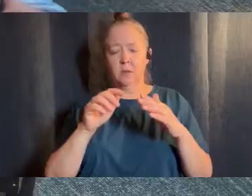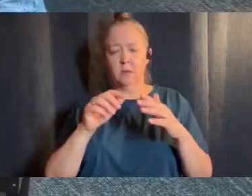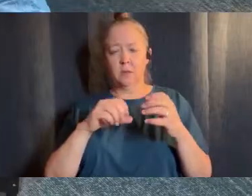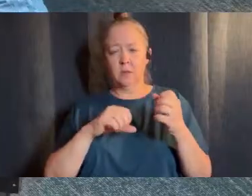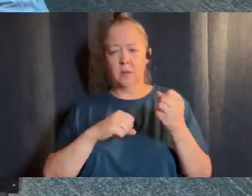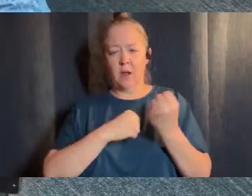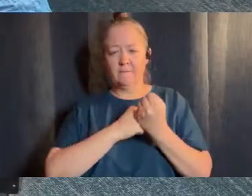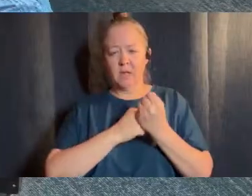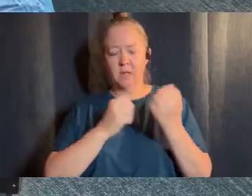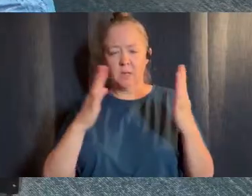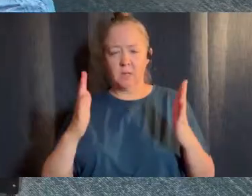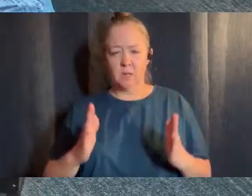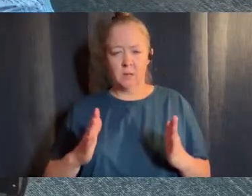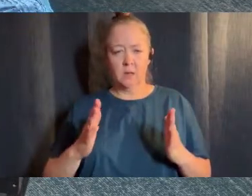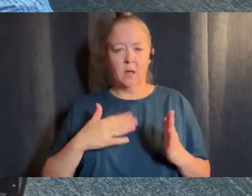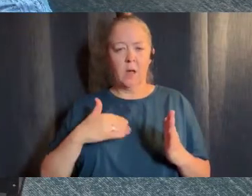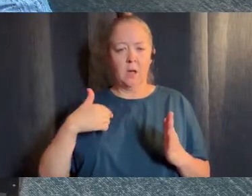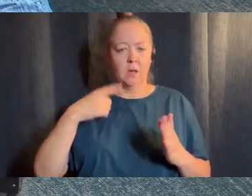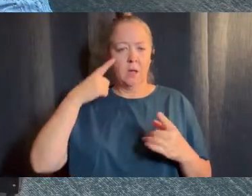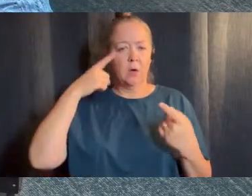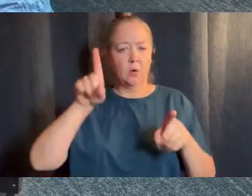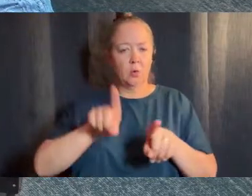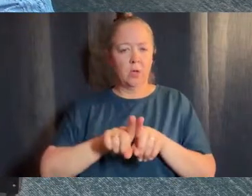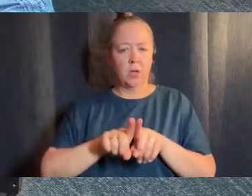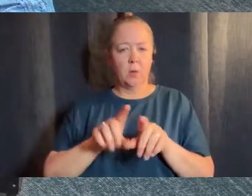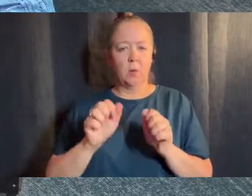agree with what was just said, but that's not what I'm here to say.